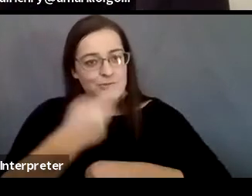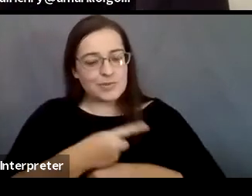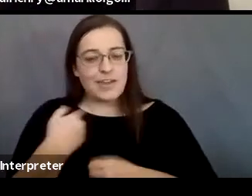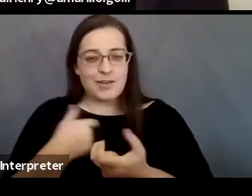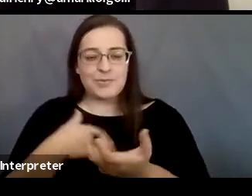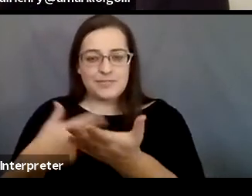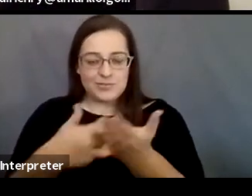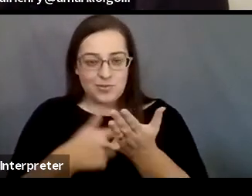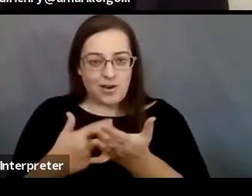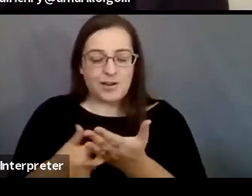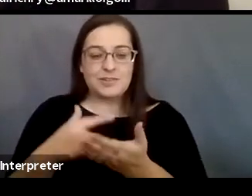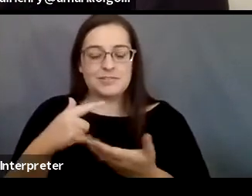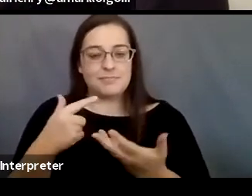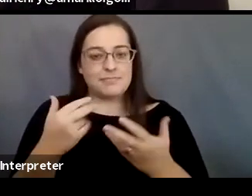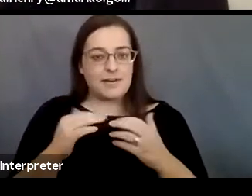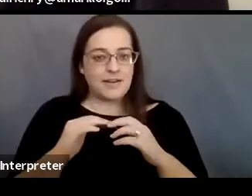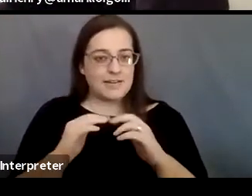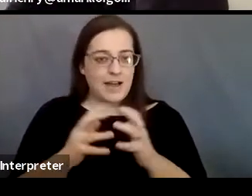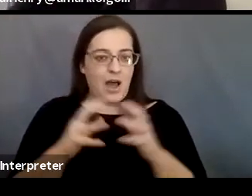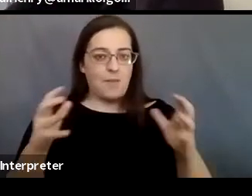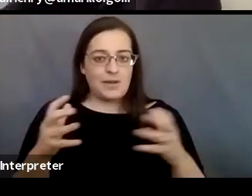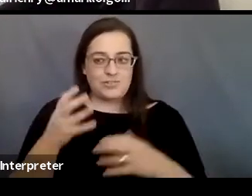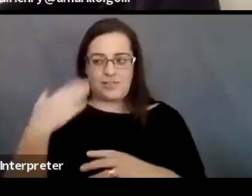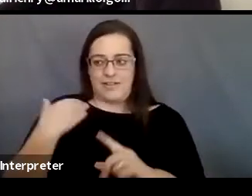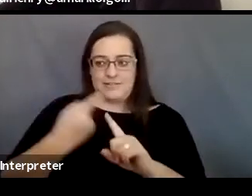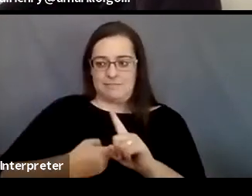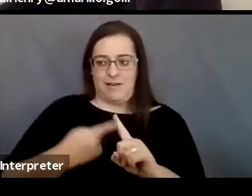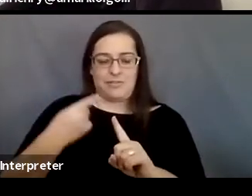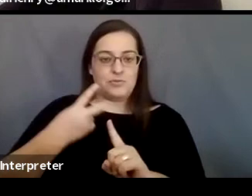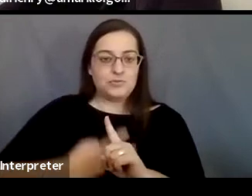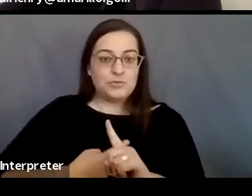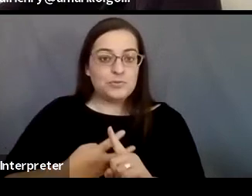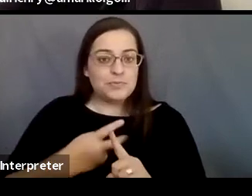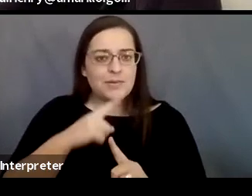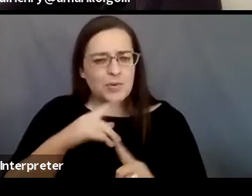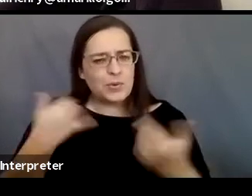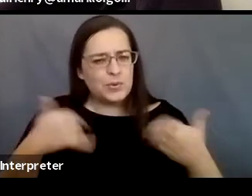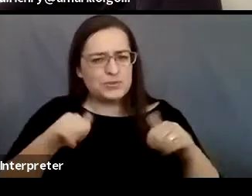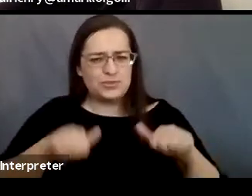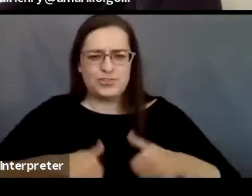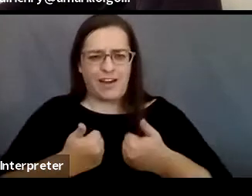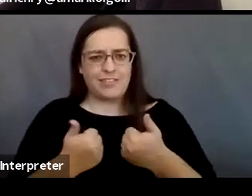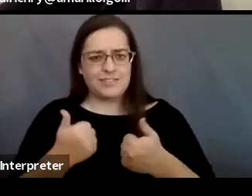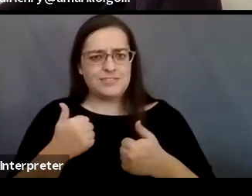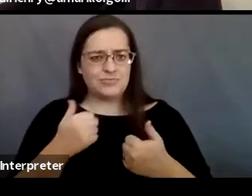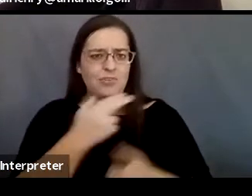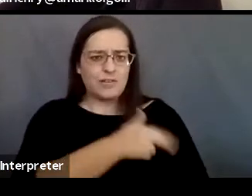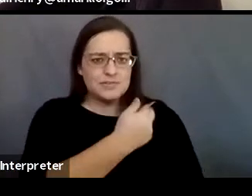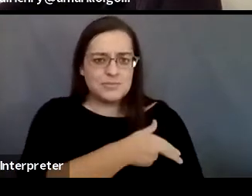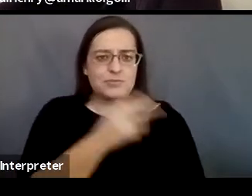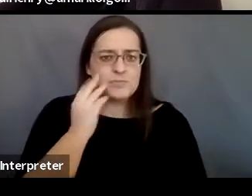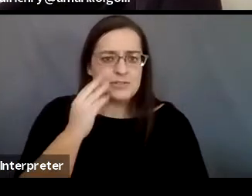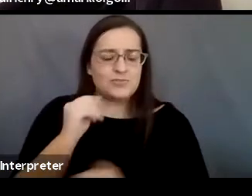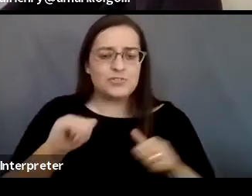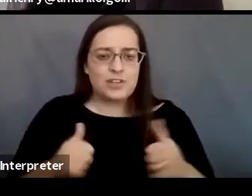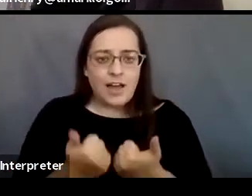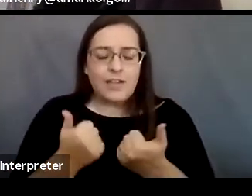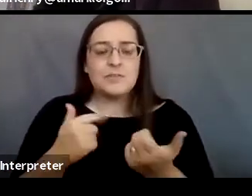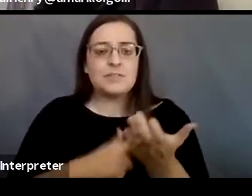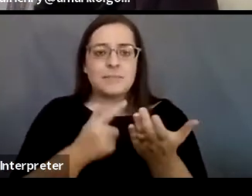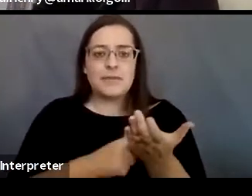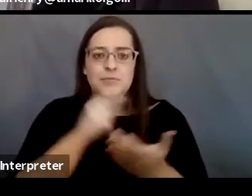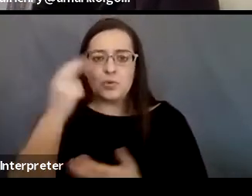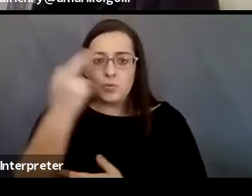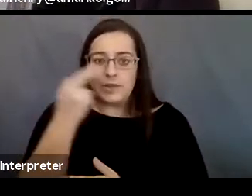talked about just how much this last month or two has been pretty challenging for the hospitals. But sometimes you don't realize how